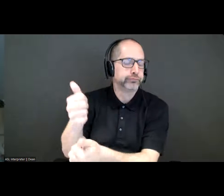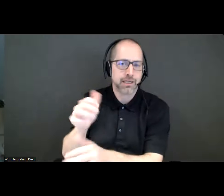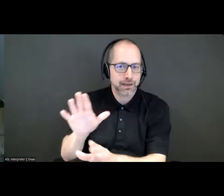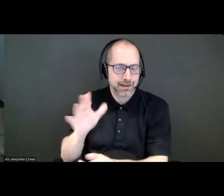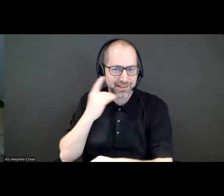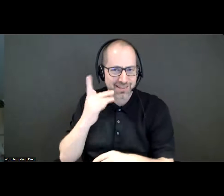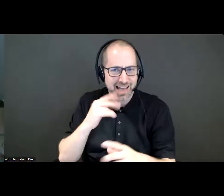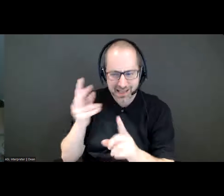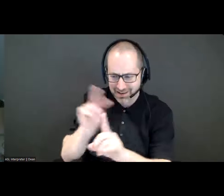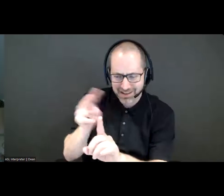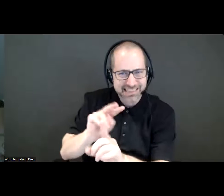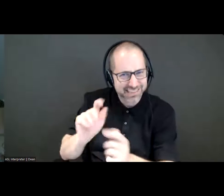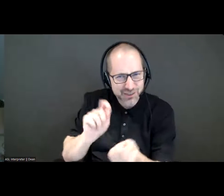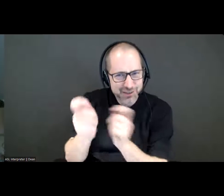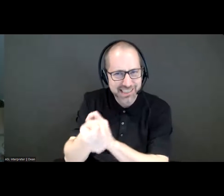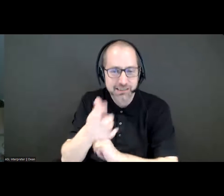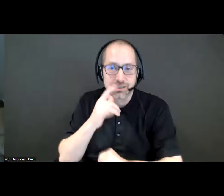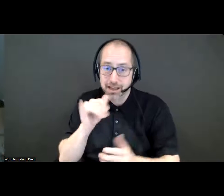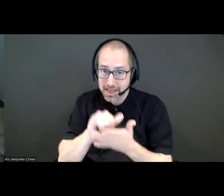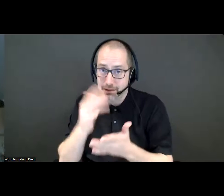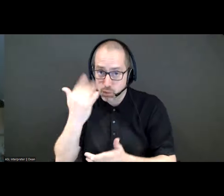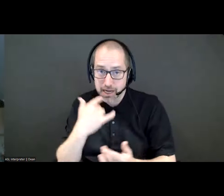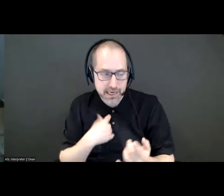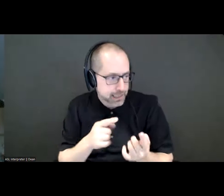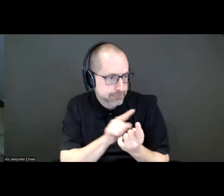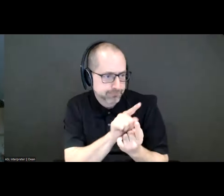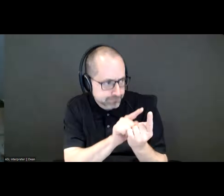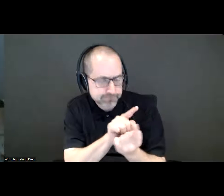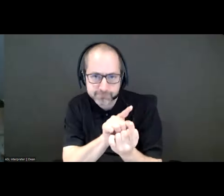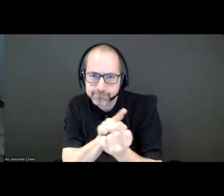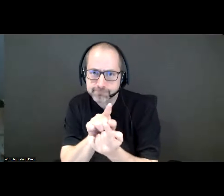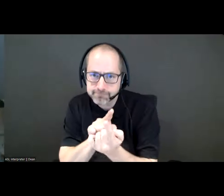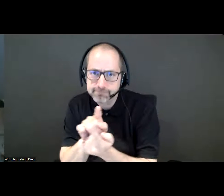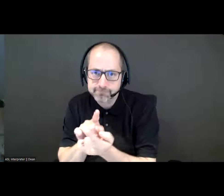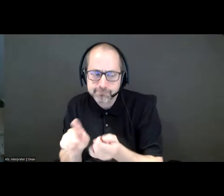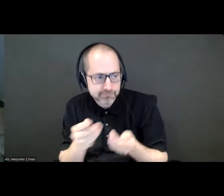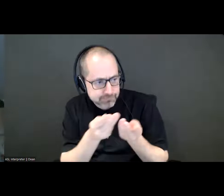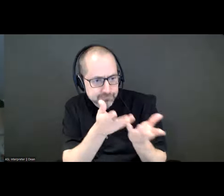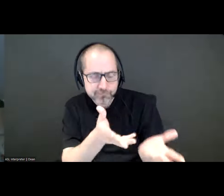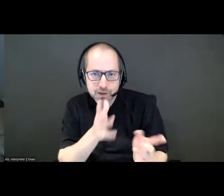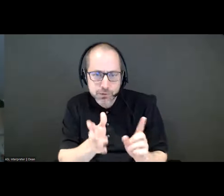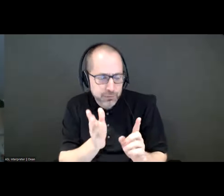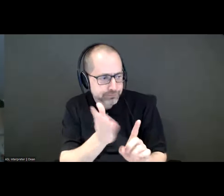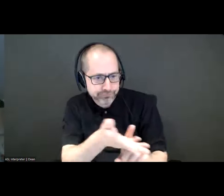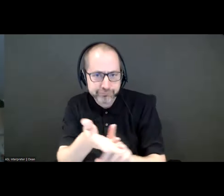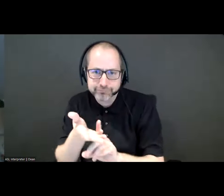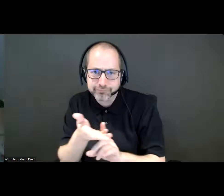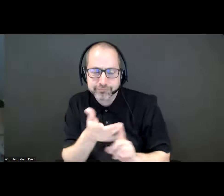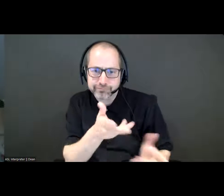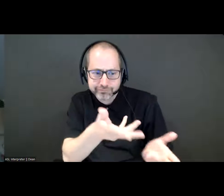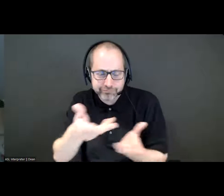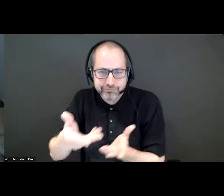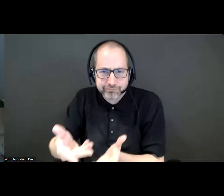in the mutual mentoring, that somehow we'll have the participation of 4 generations in the world